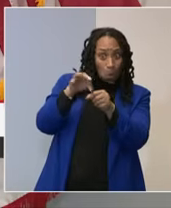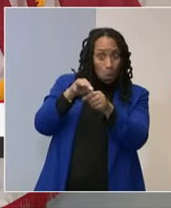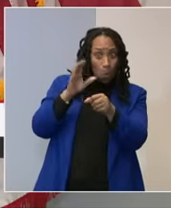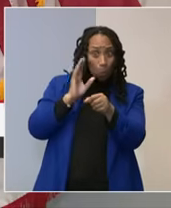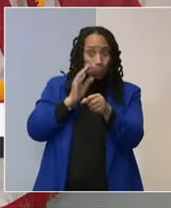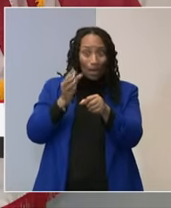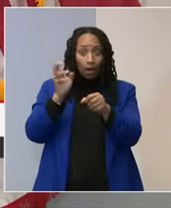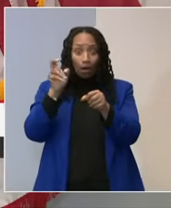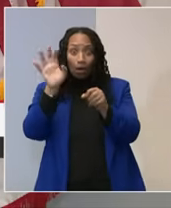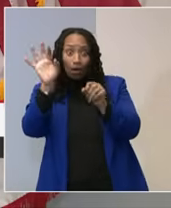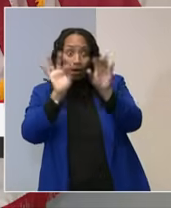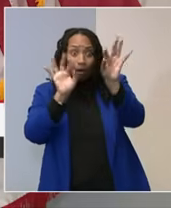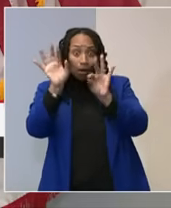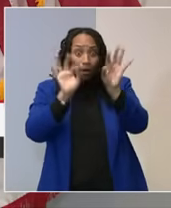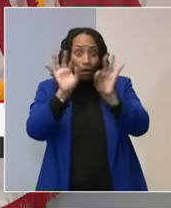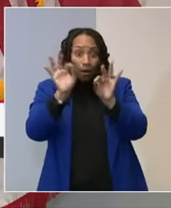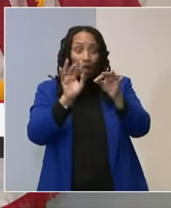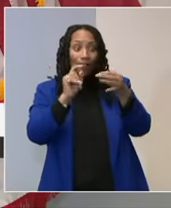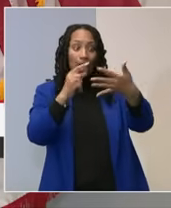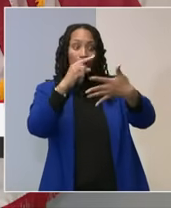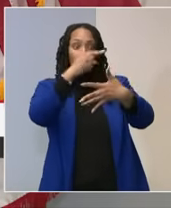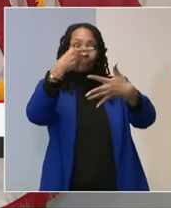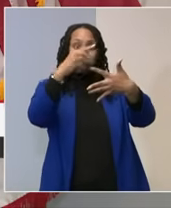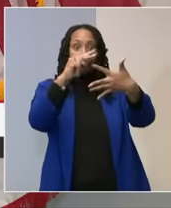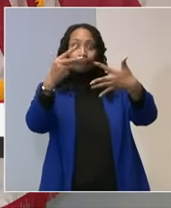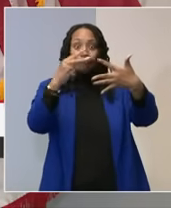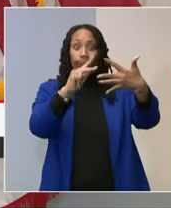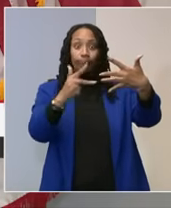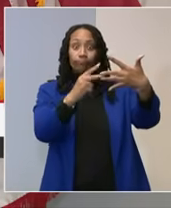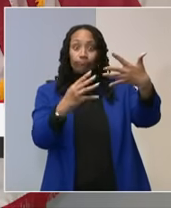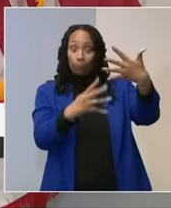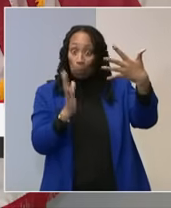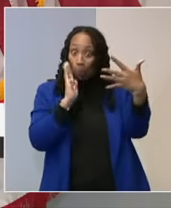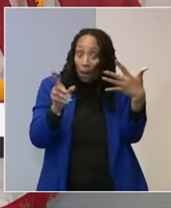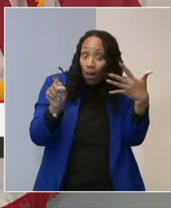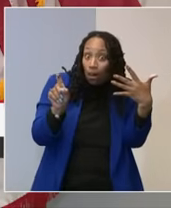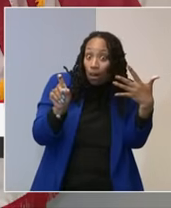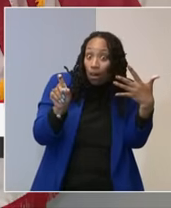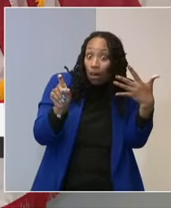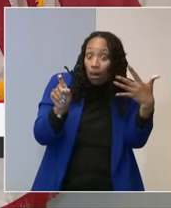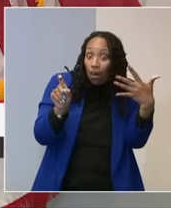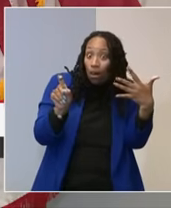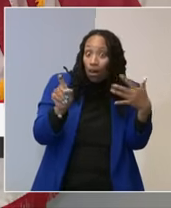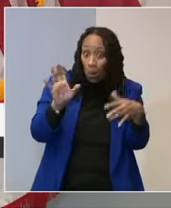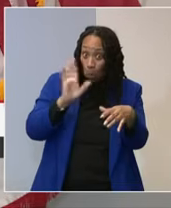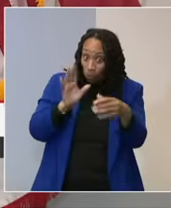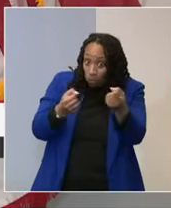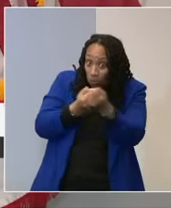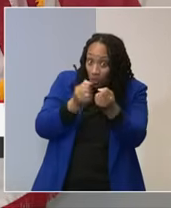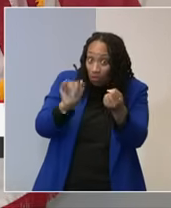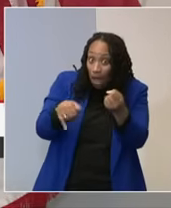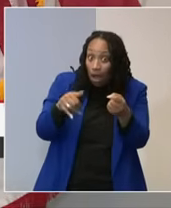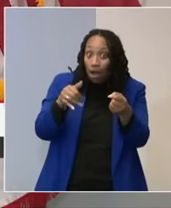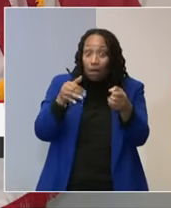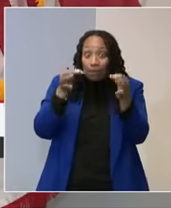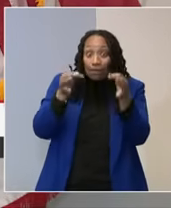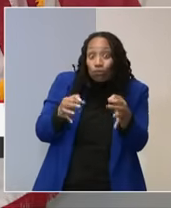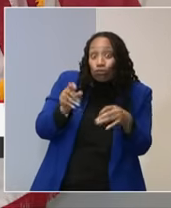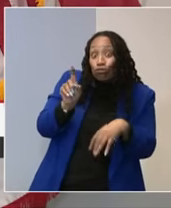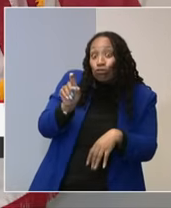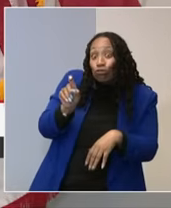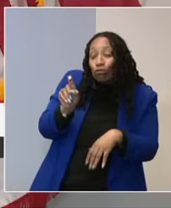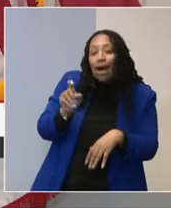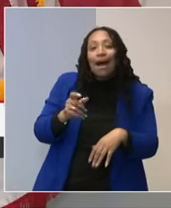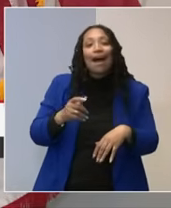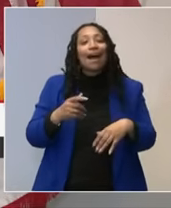from the primary. Do you think that's a good idea? Would you support a ranked choice voting delay? I don't know that I have a say in a